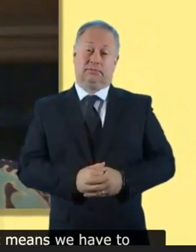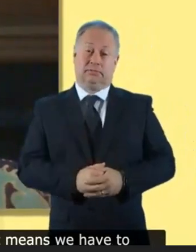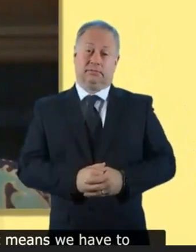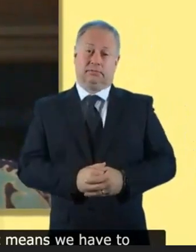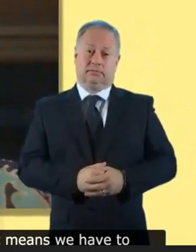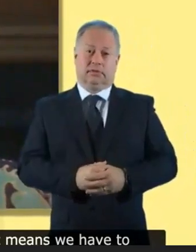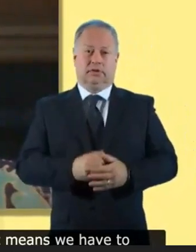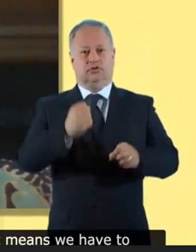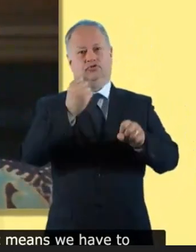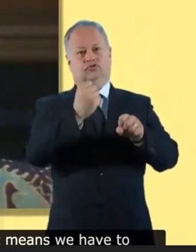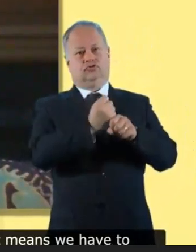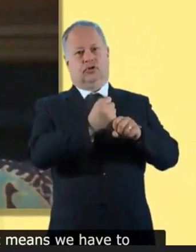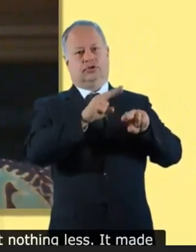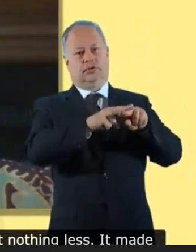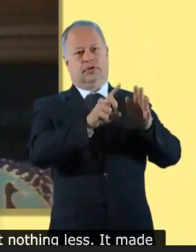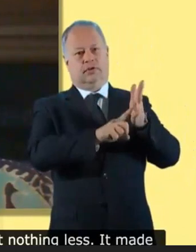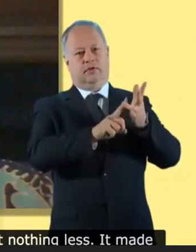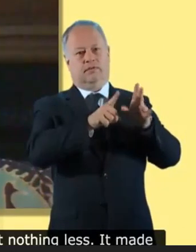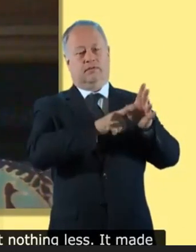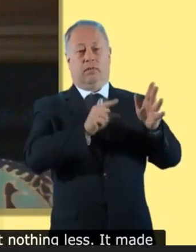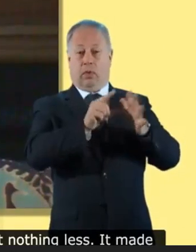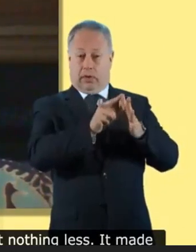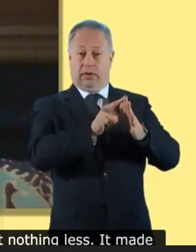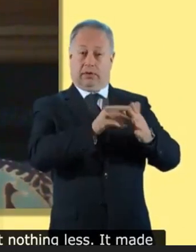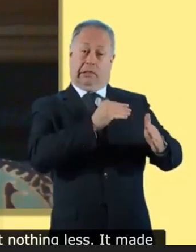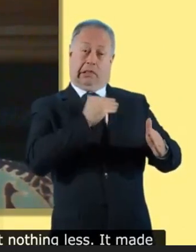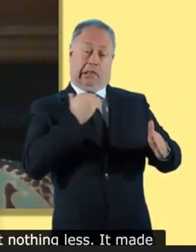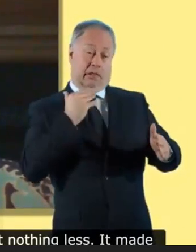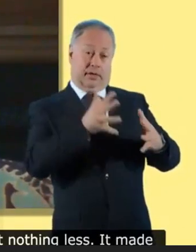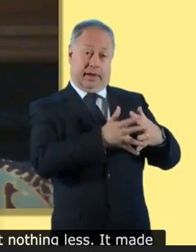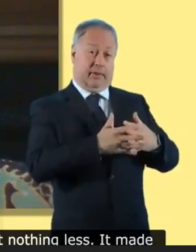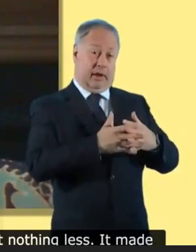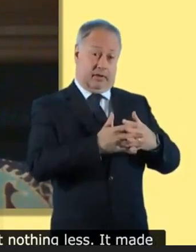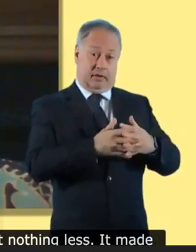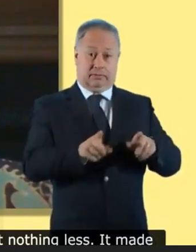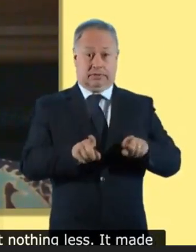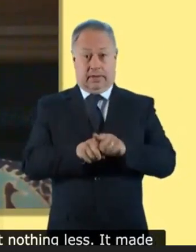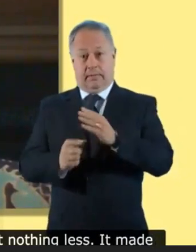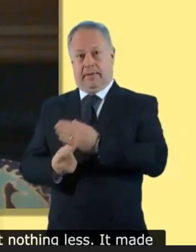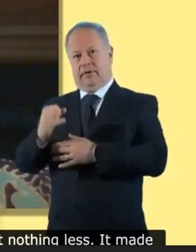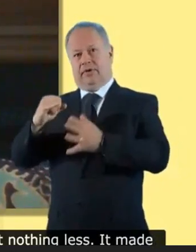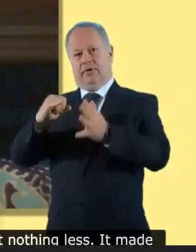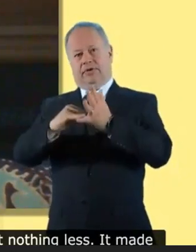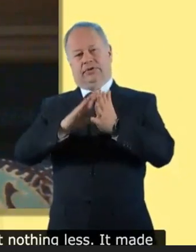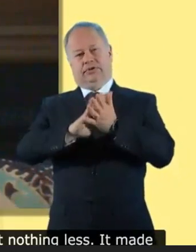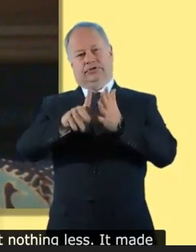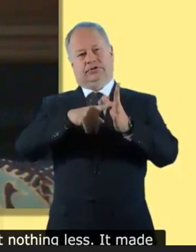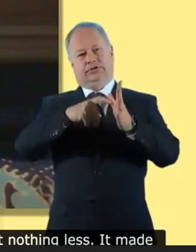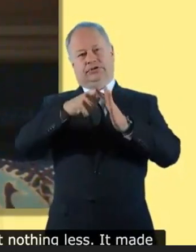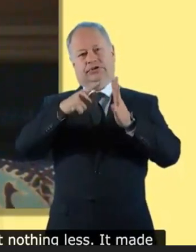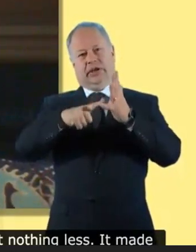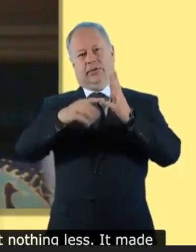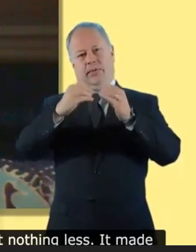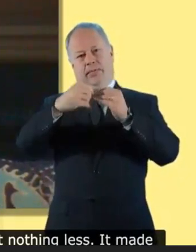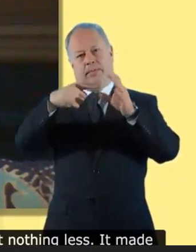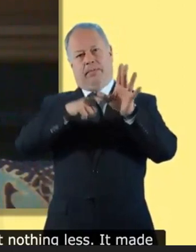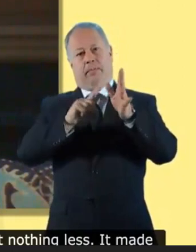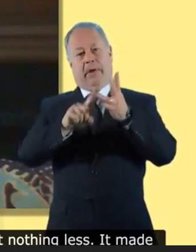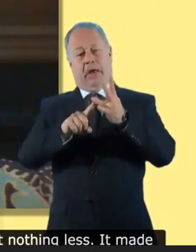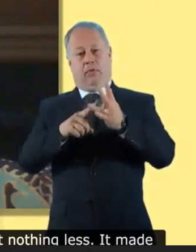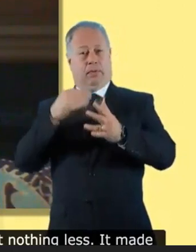Floyd and indeed our own cases here in the UK, particularly the Sheku Bayo case, which our government has made sure there's